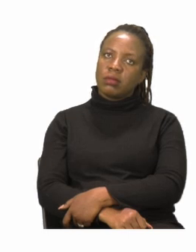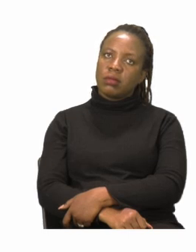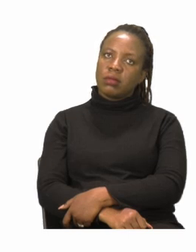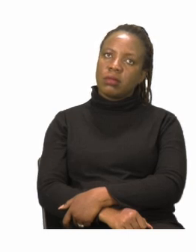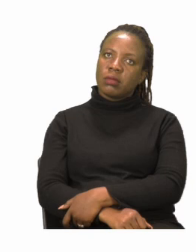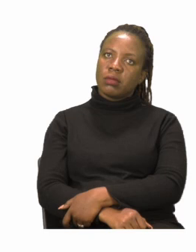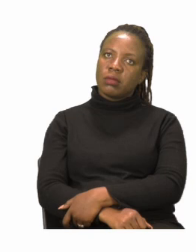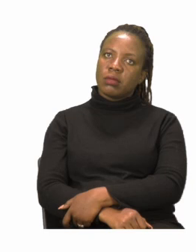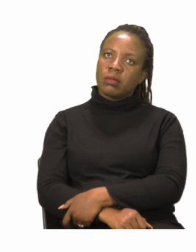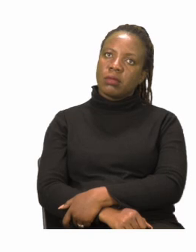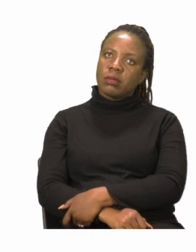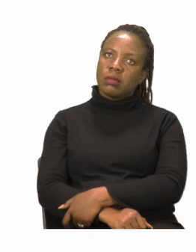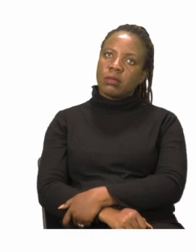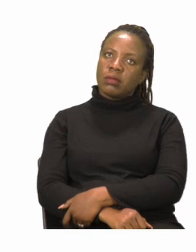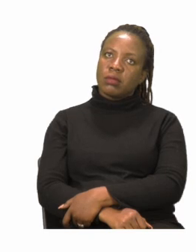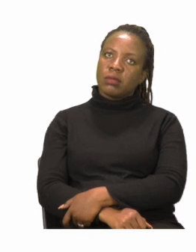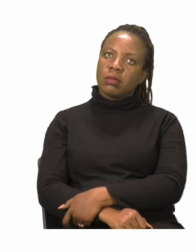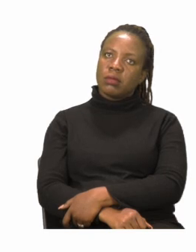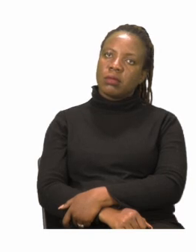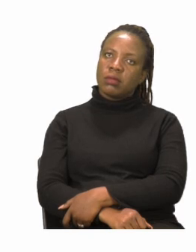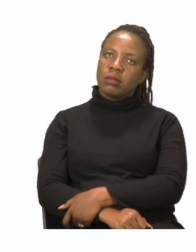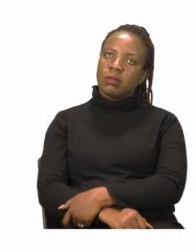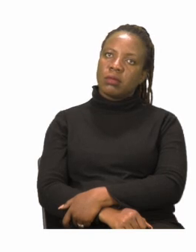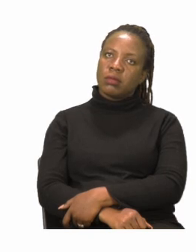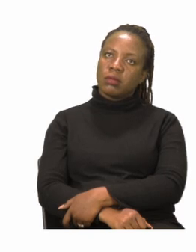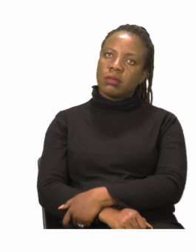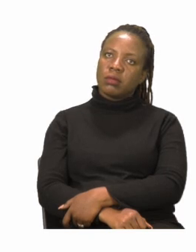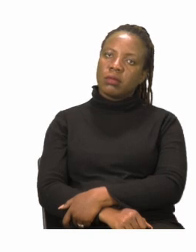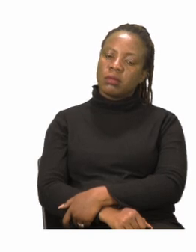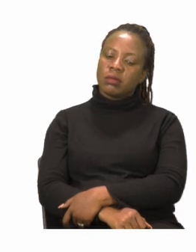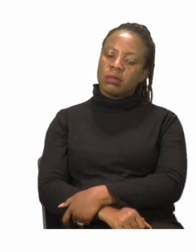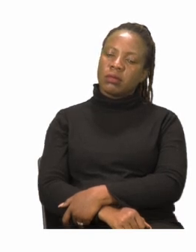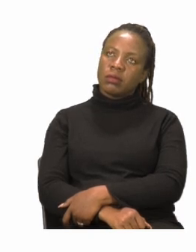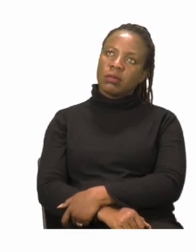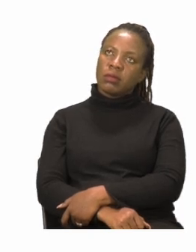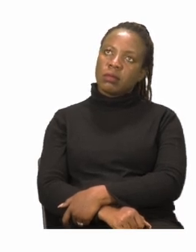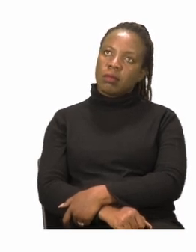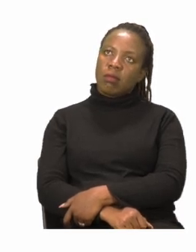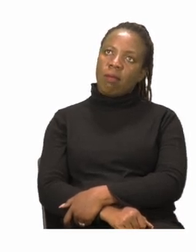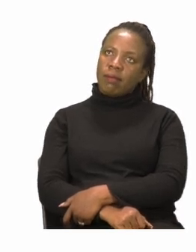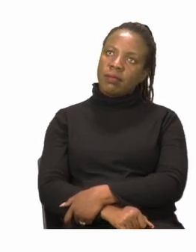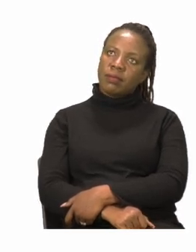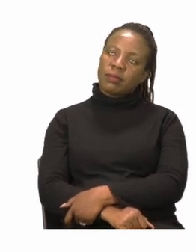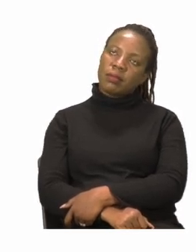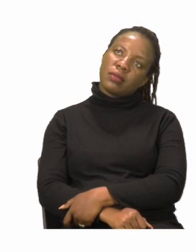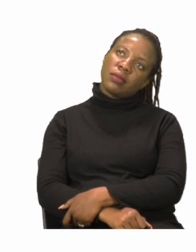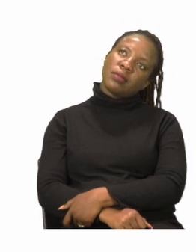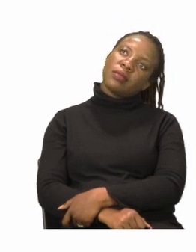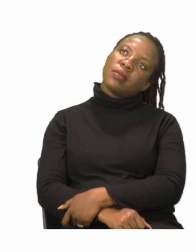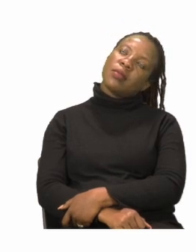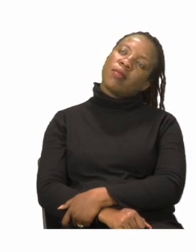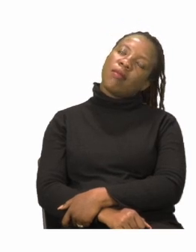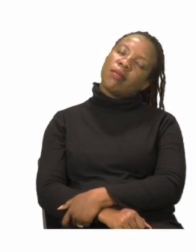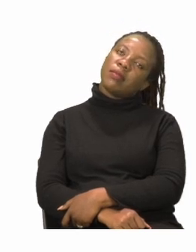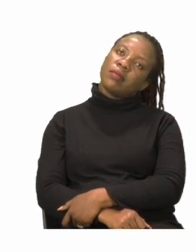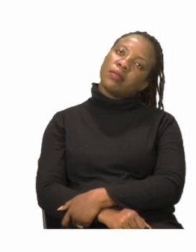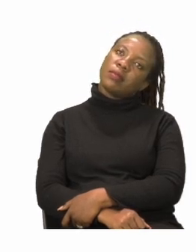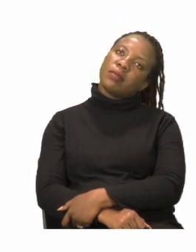syllables? And you will see that the word giant has 2 syllables. Giant.